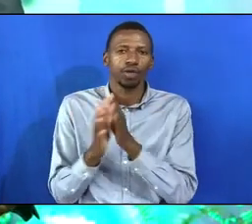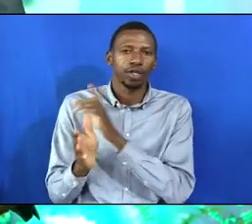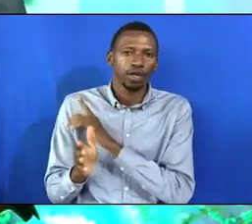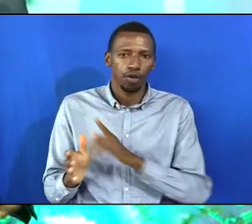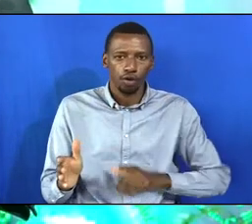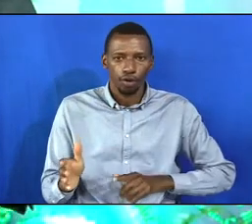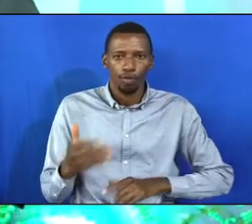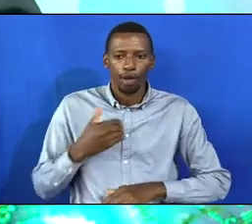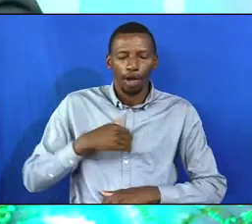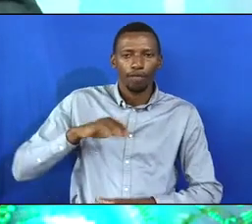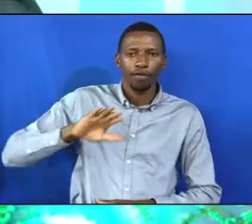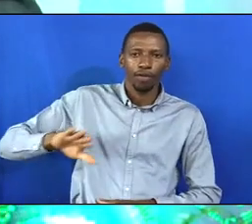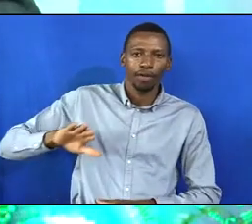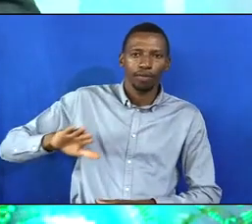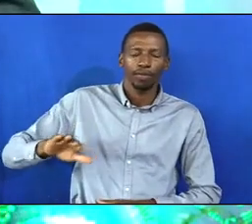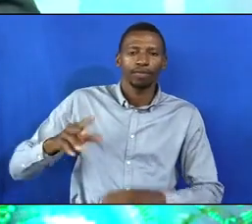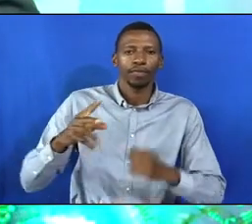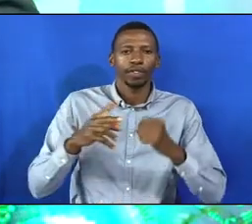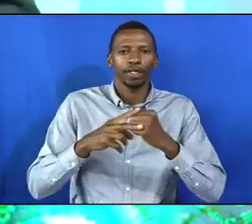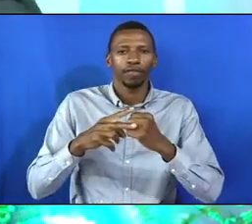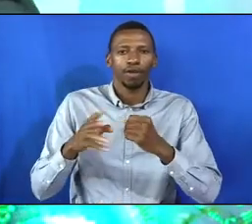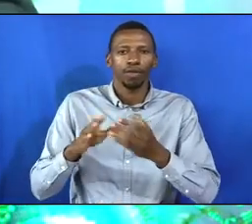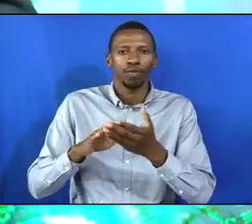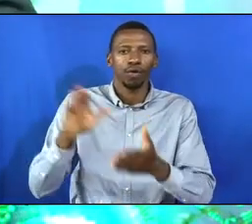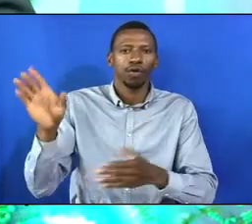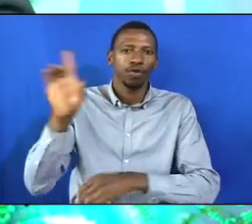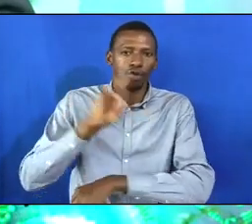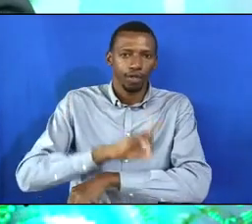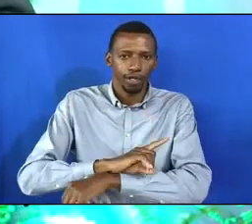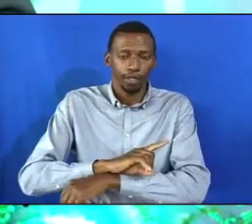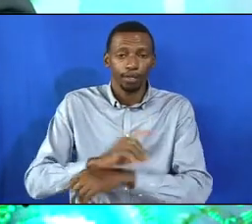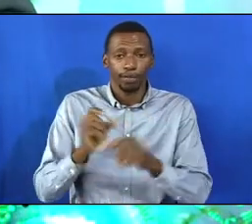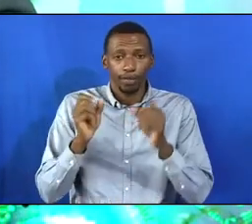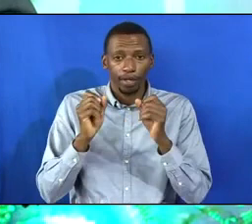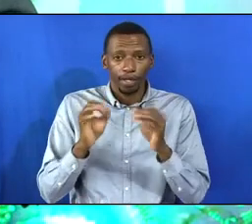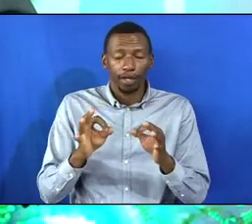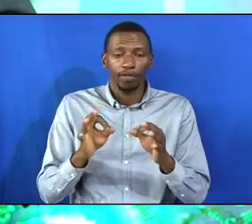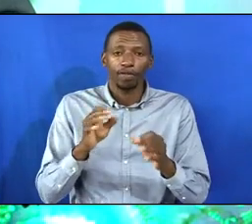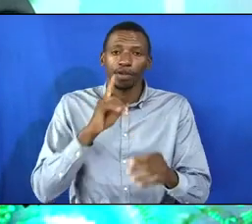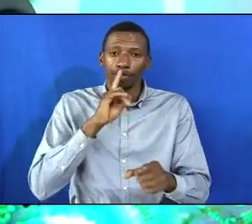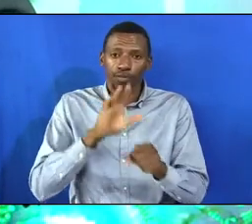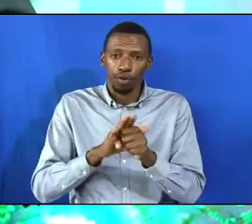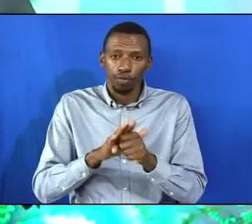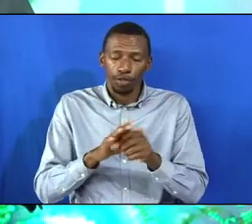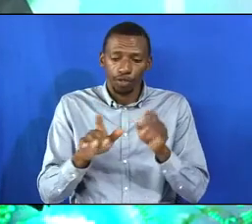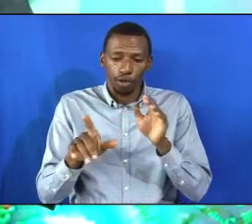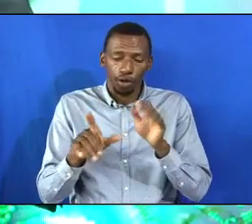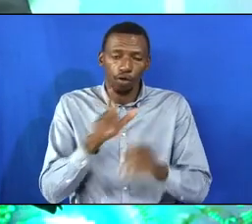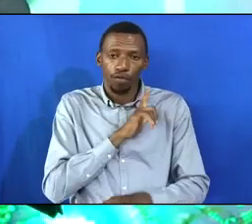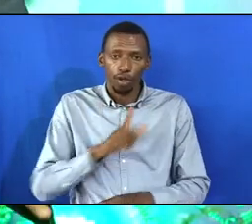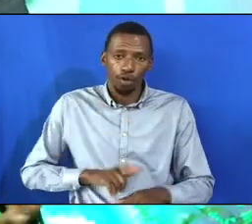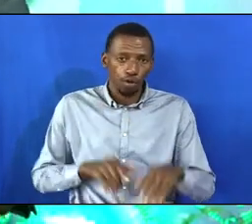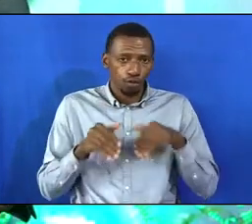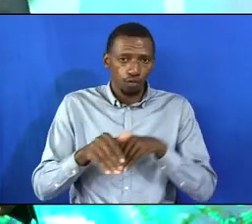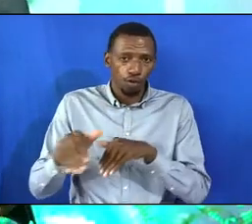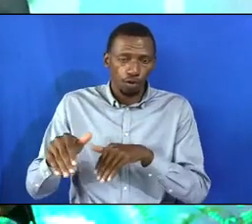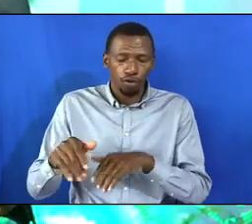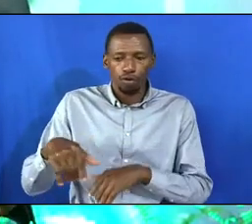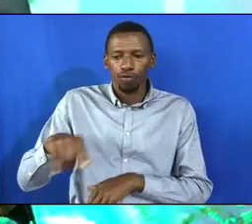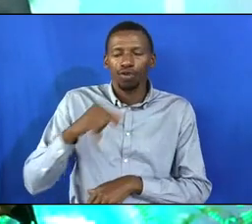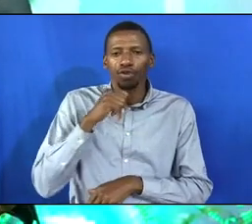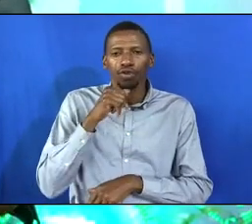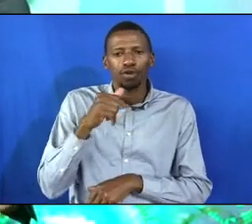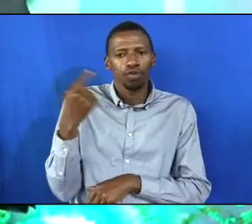days. And if the promises of the Lord is anything to go by, we are not only